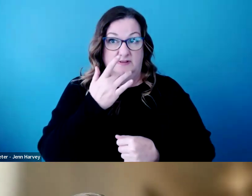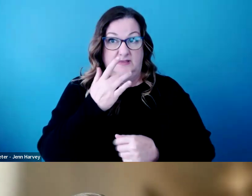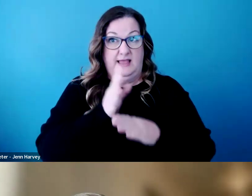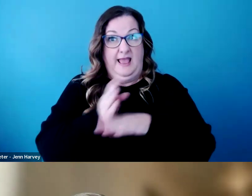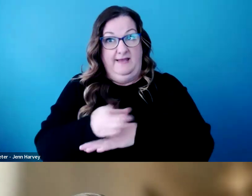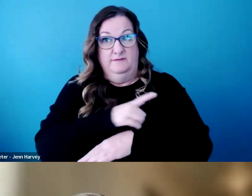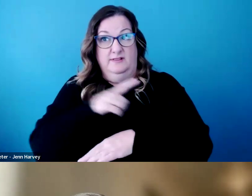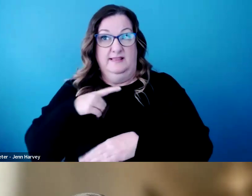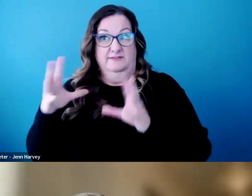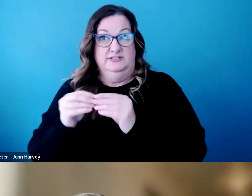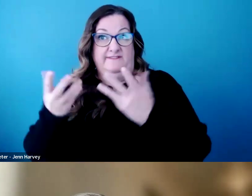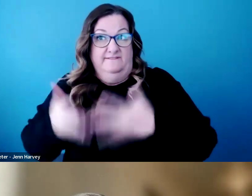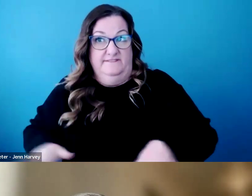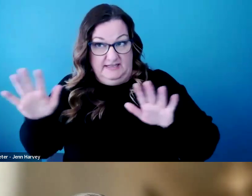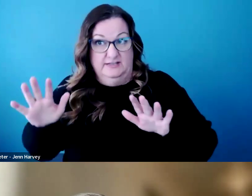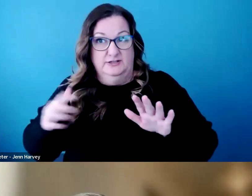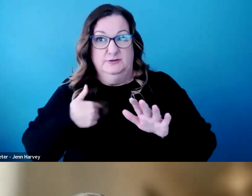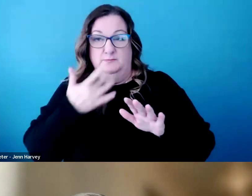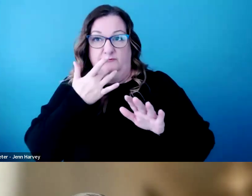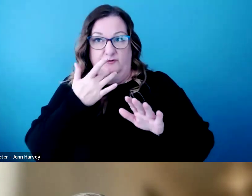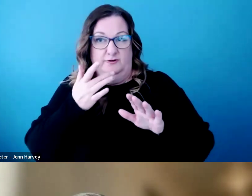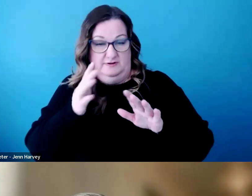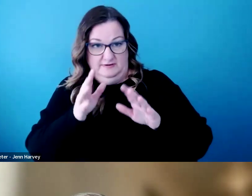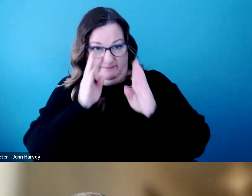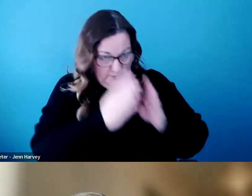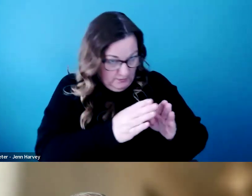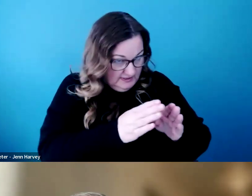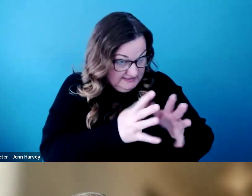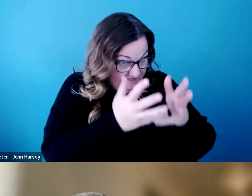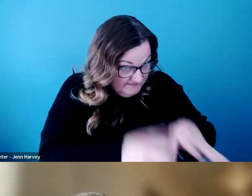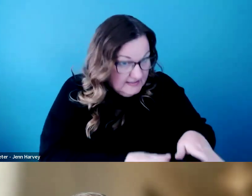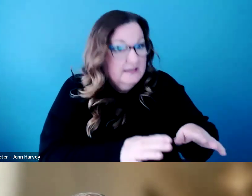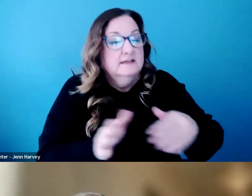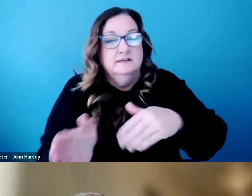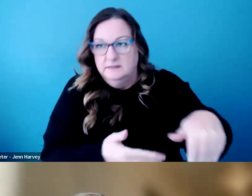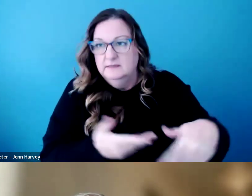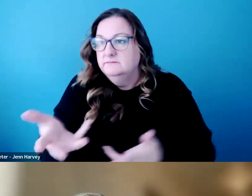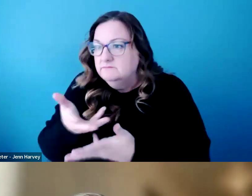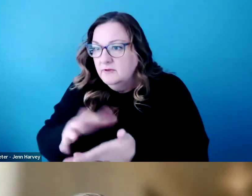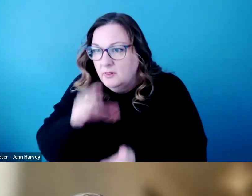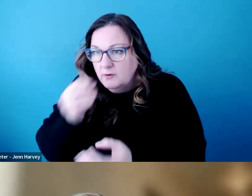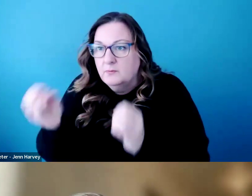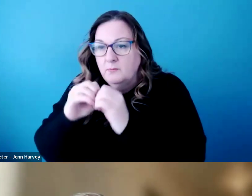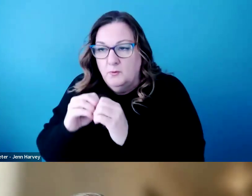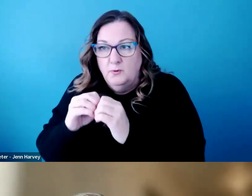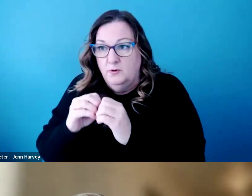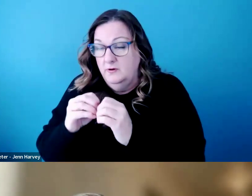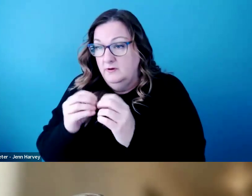much be open to that and would like to learn more and figure out if there